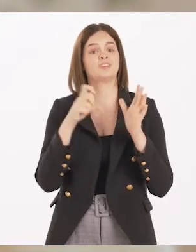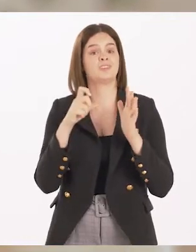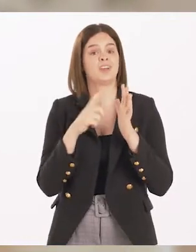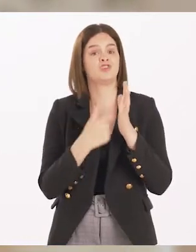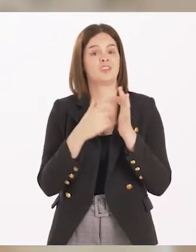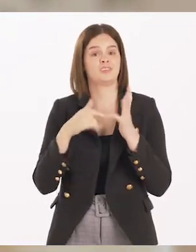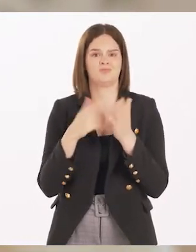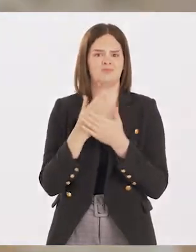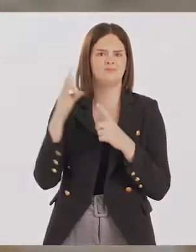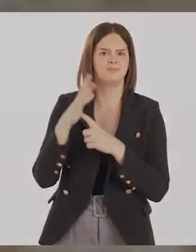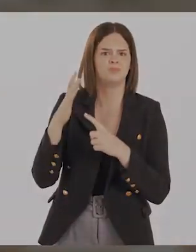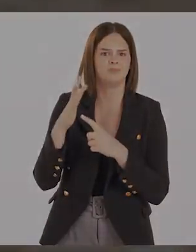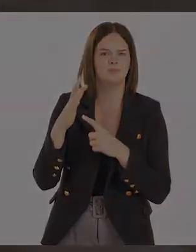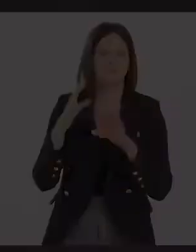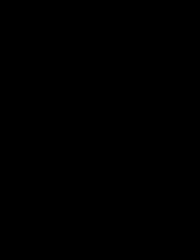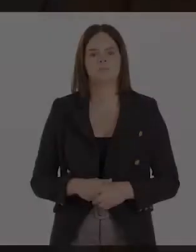to save a life.